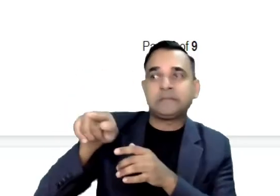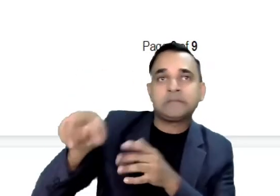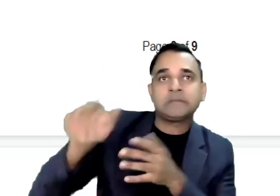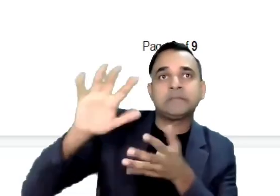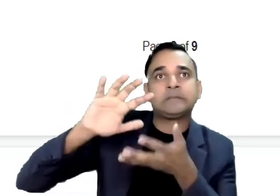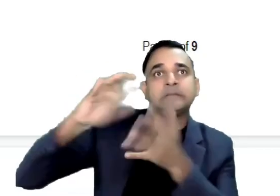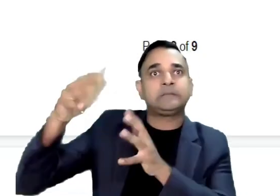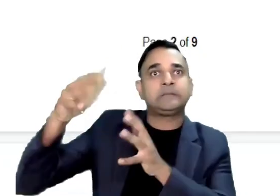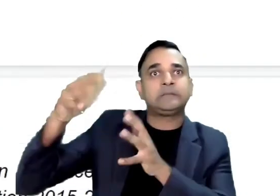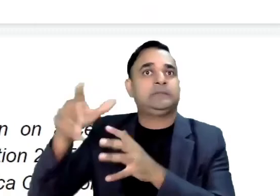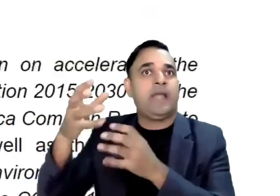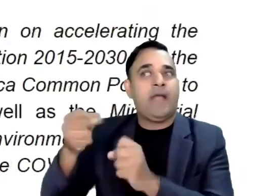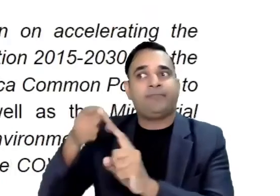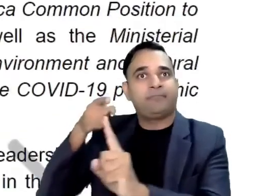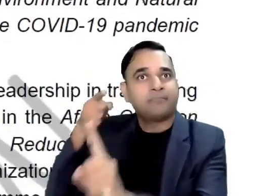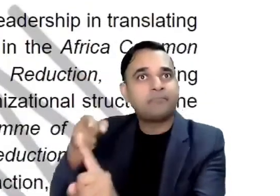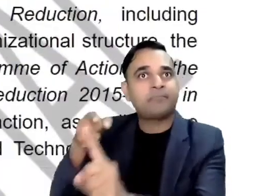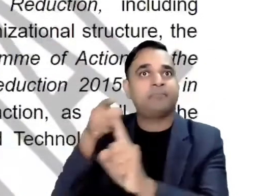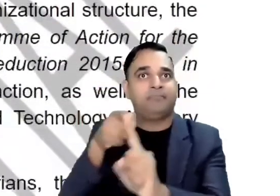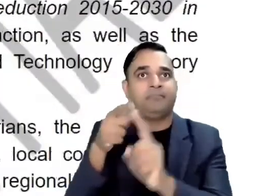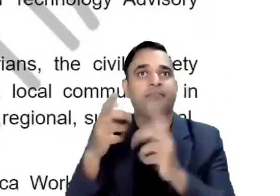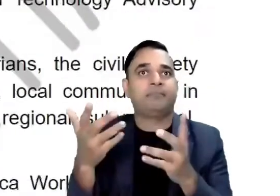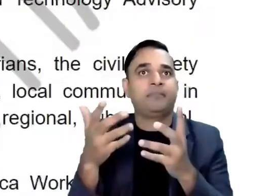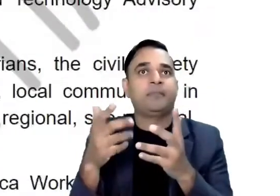the COVID-19 crisis.